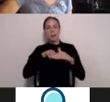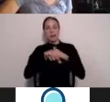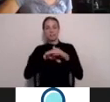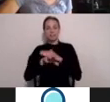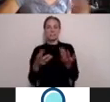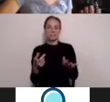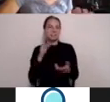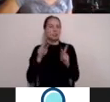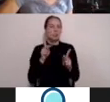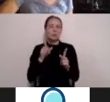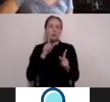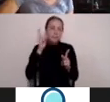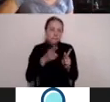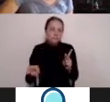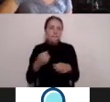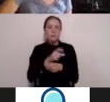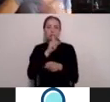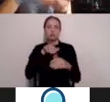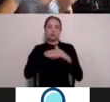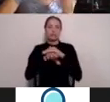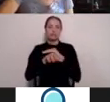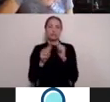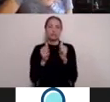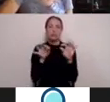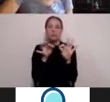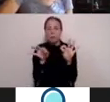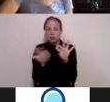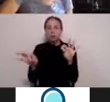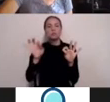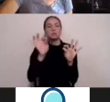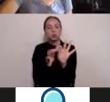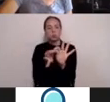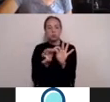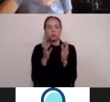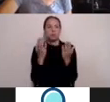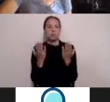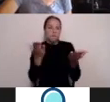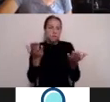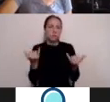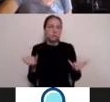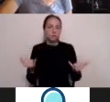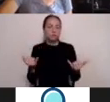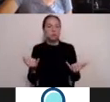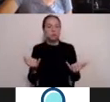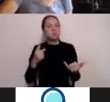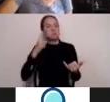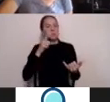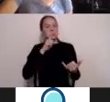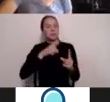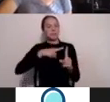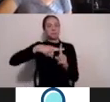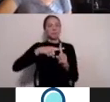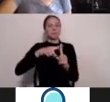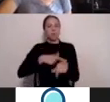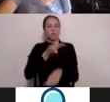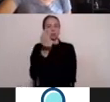hearing, and ensuring that there's access through captioning and interpreting like you've offered today and things. So, so I think there's some really positive long-term outcomes